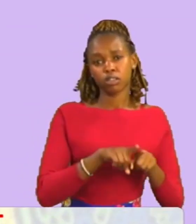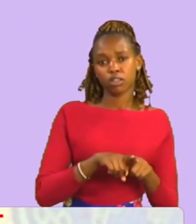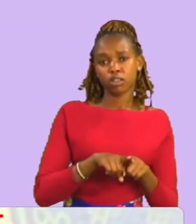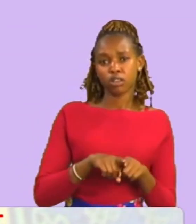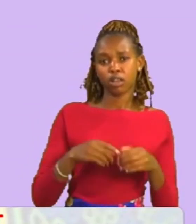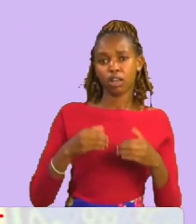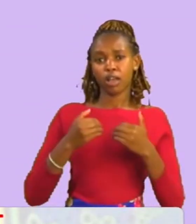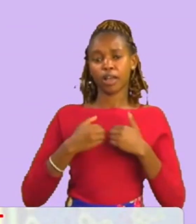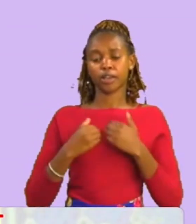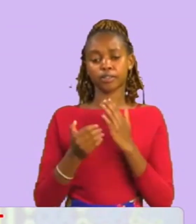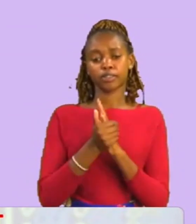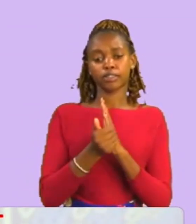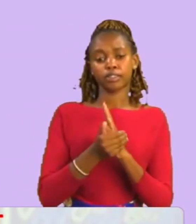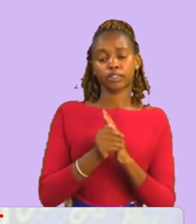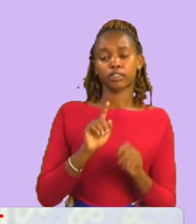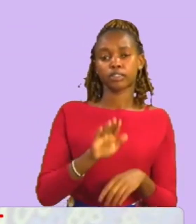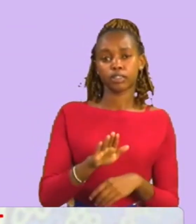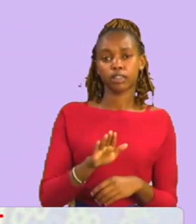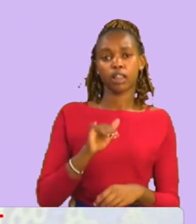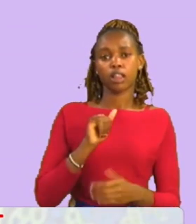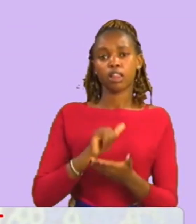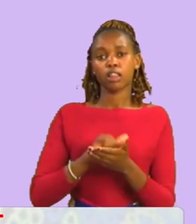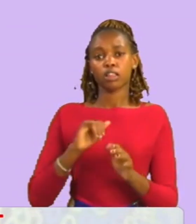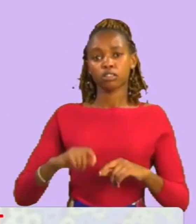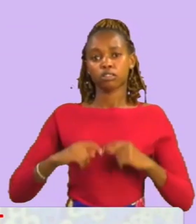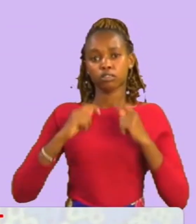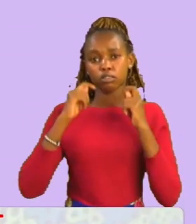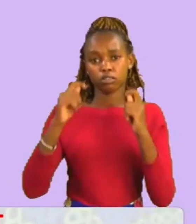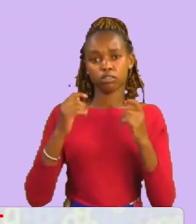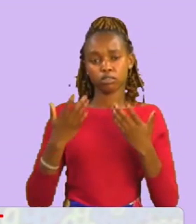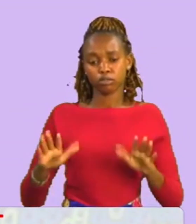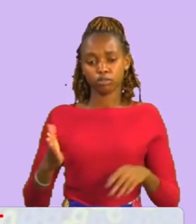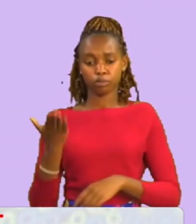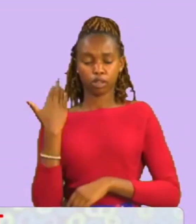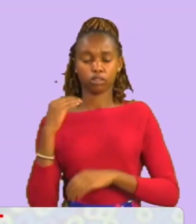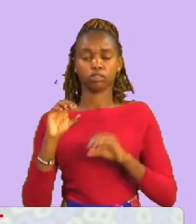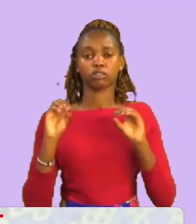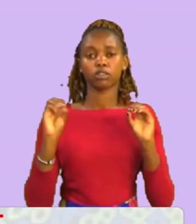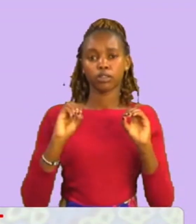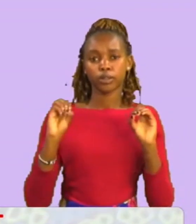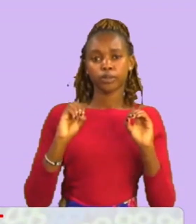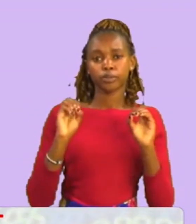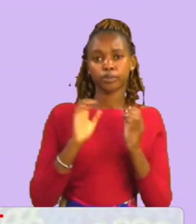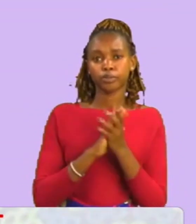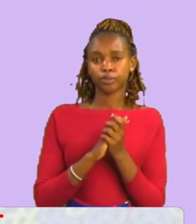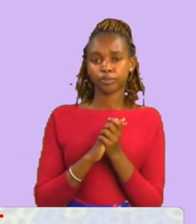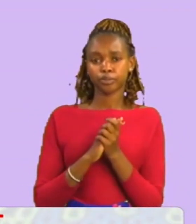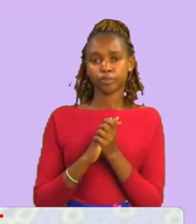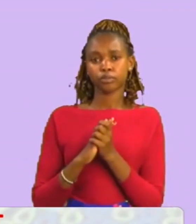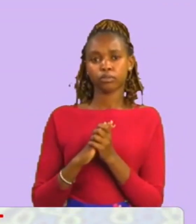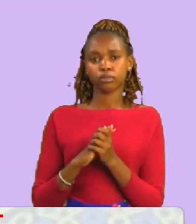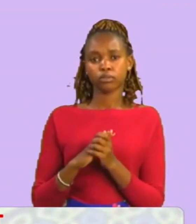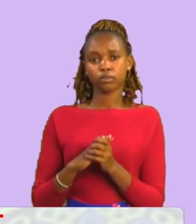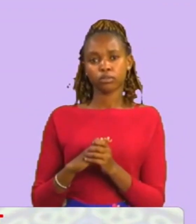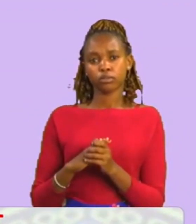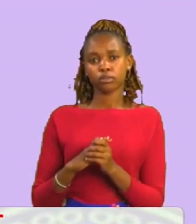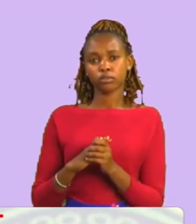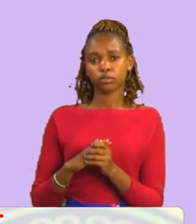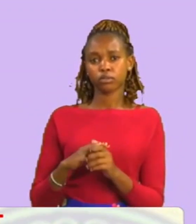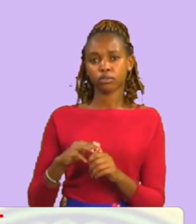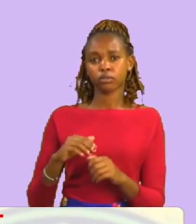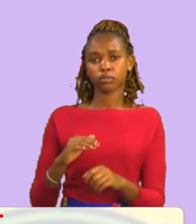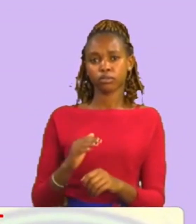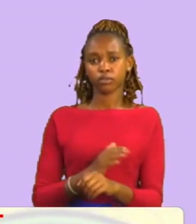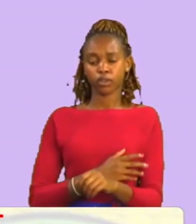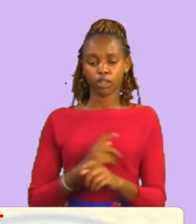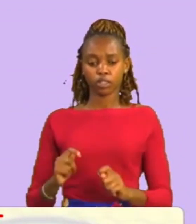particular skill, that talent, usiache nyuma mtu wangu, because we've seen how arts and you know, arts can make arts